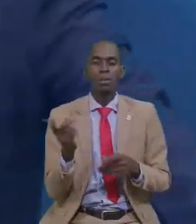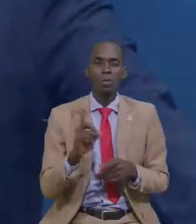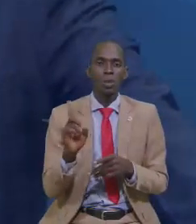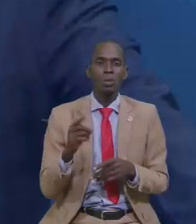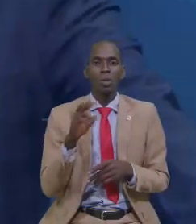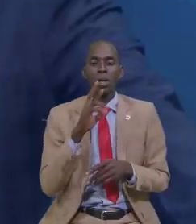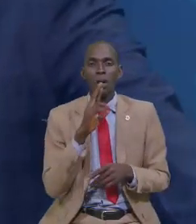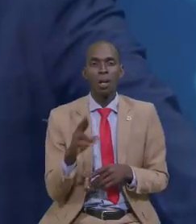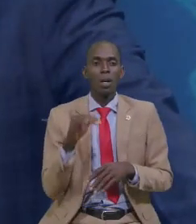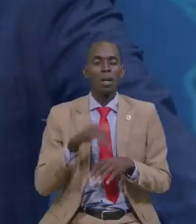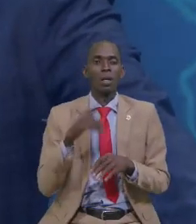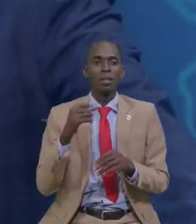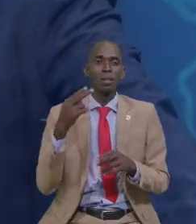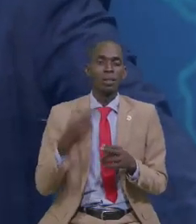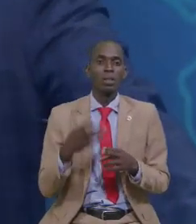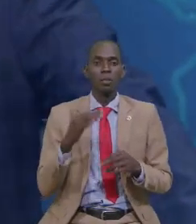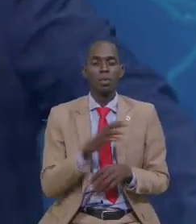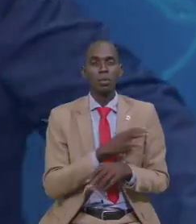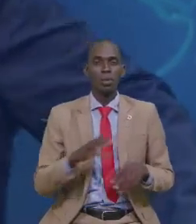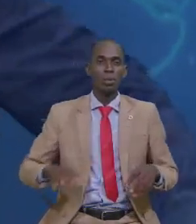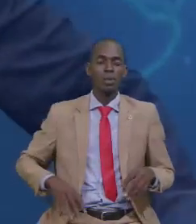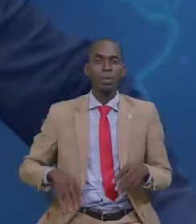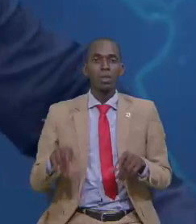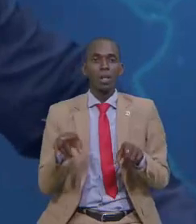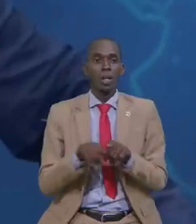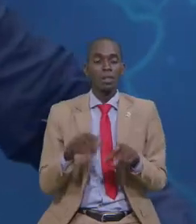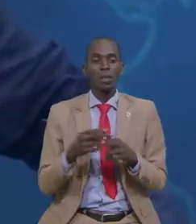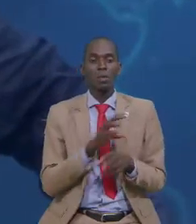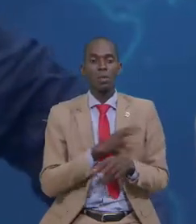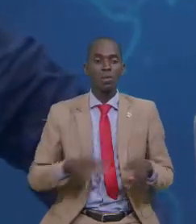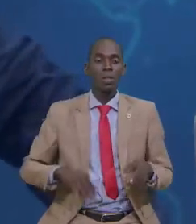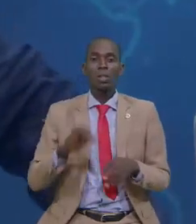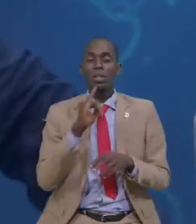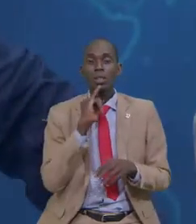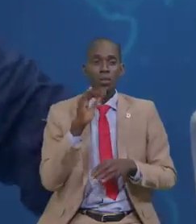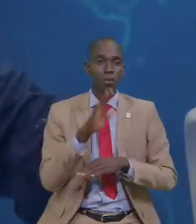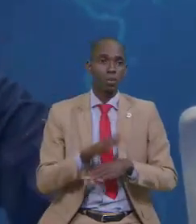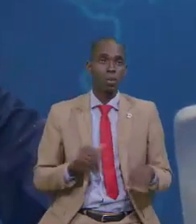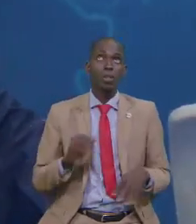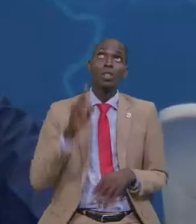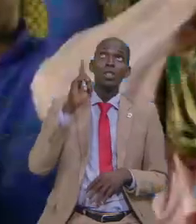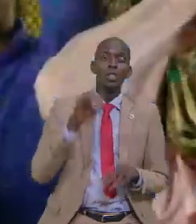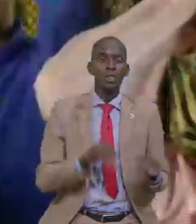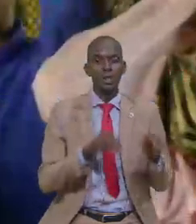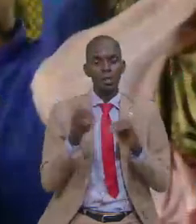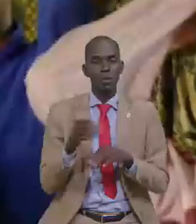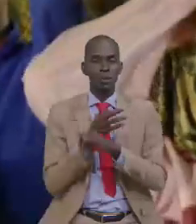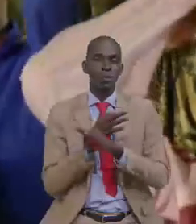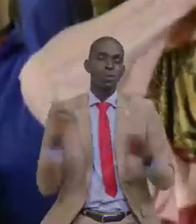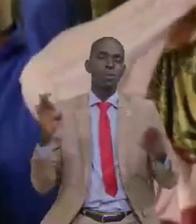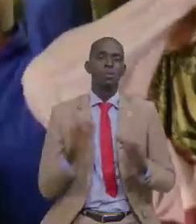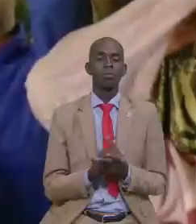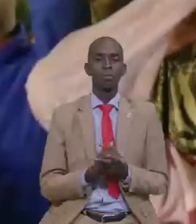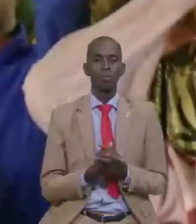the name of Christ is mentioned, it sets you free.